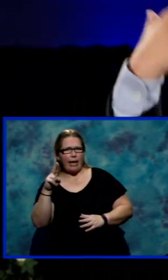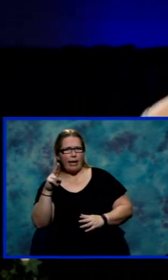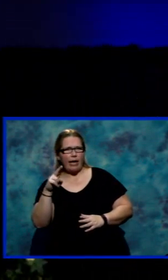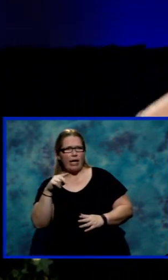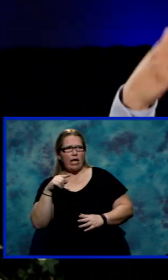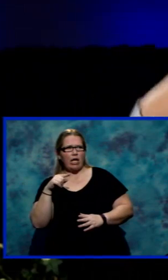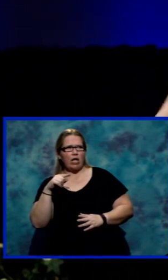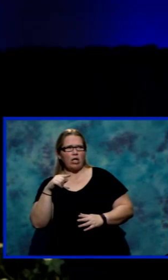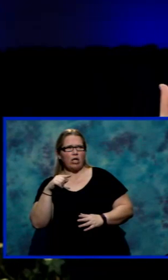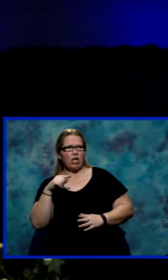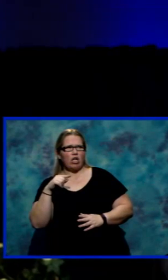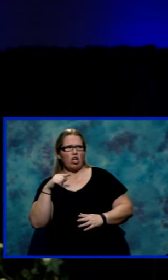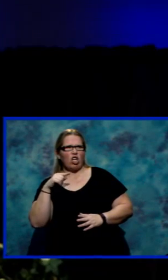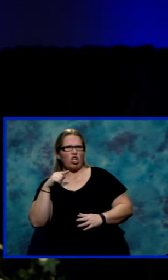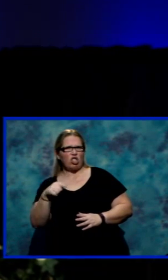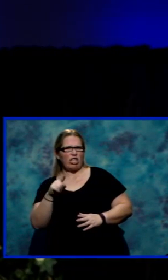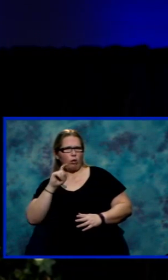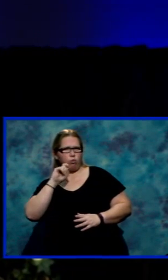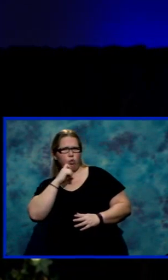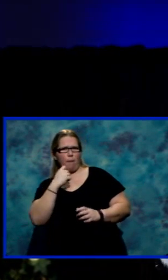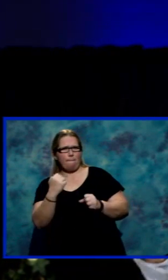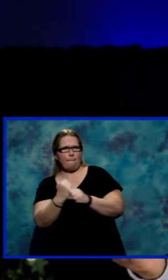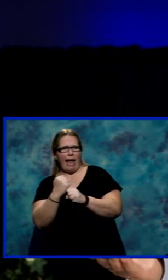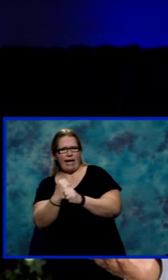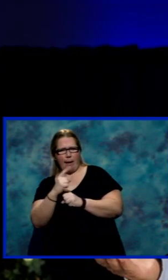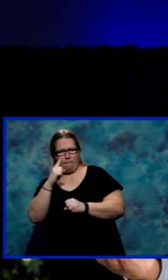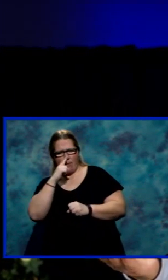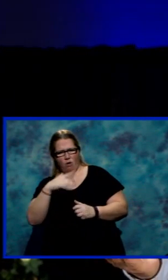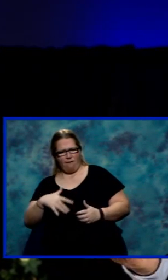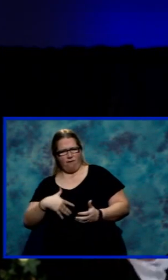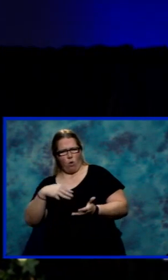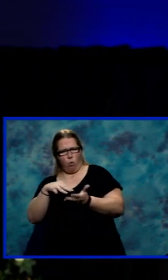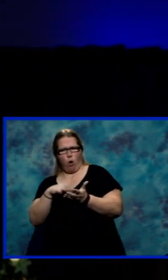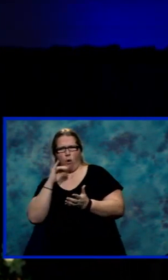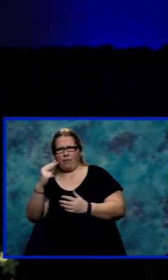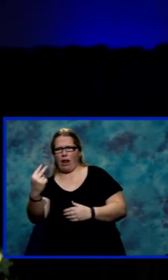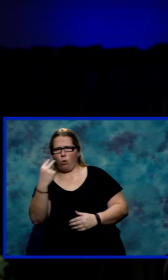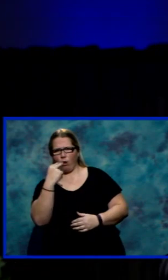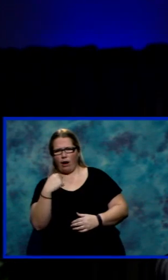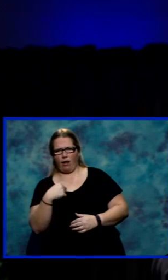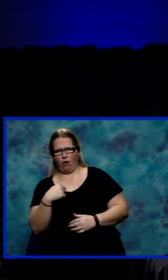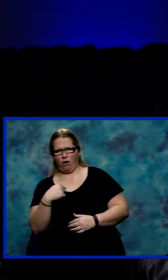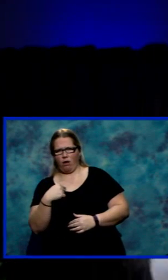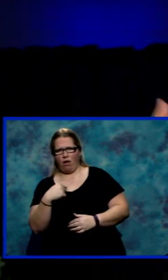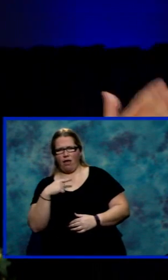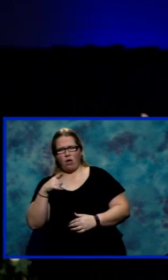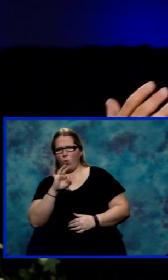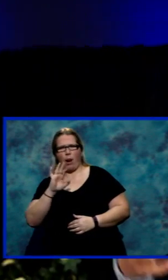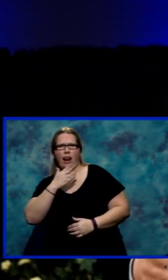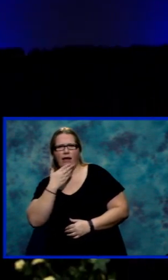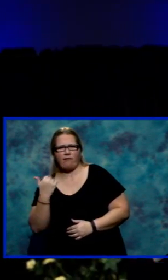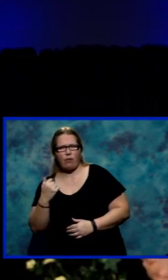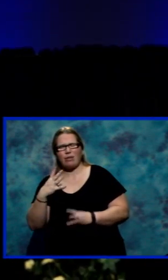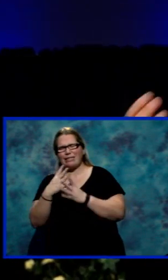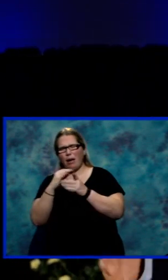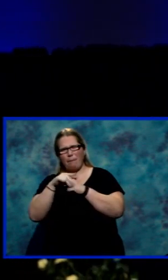was, she would cause people to be weak when they looked at her. She wasn't lovely. There was something about